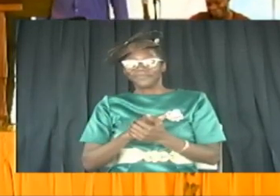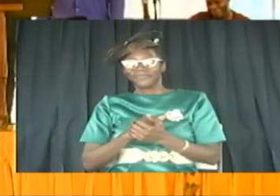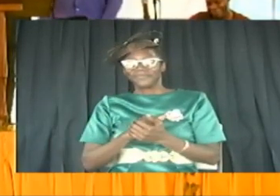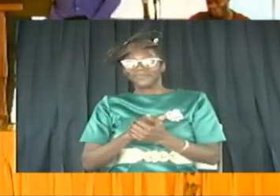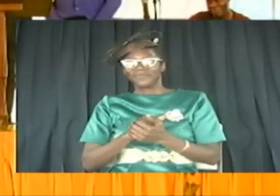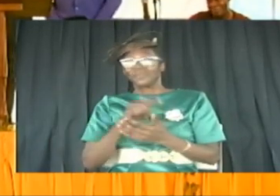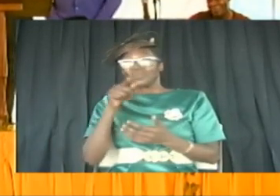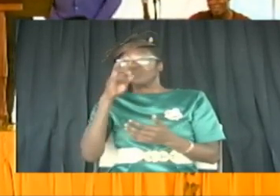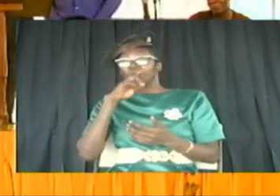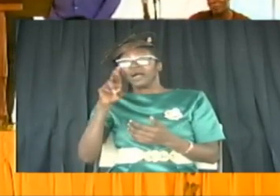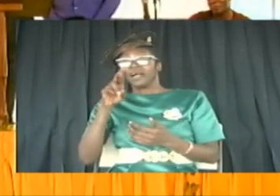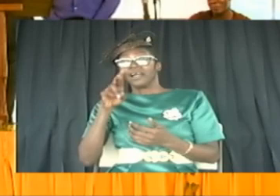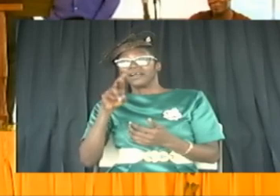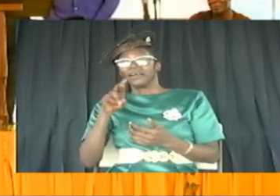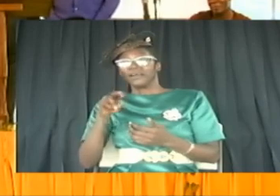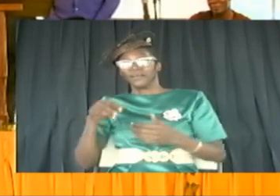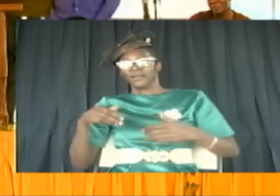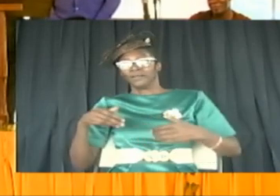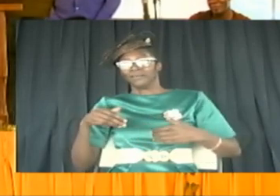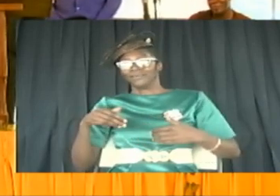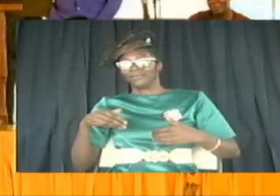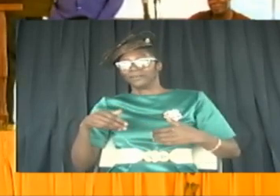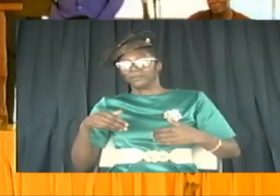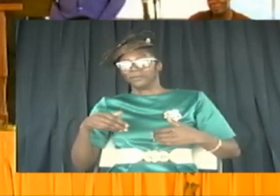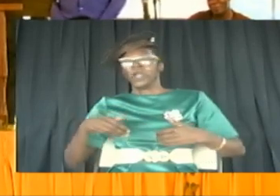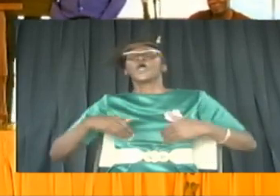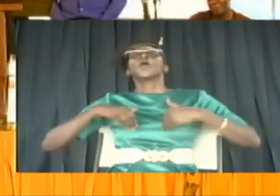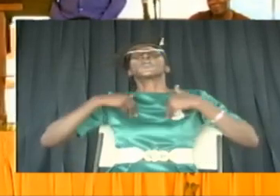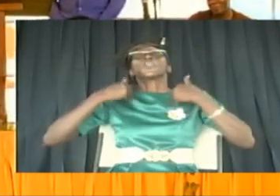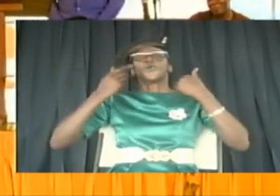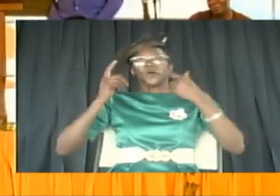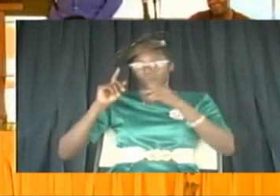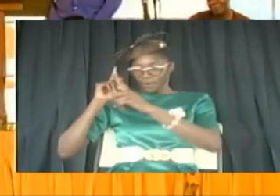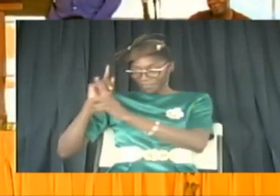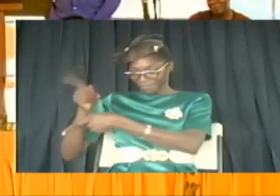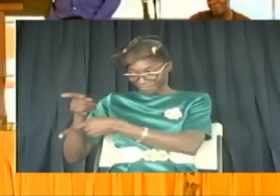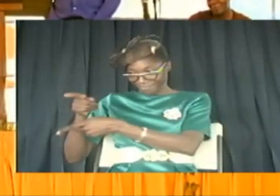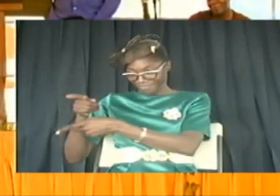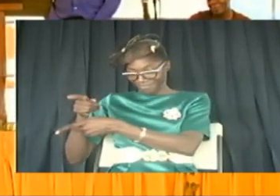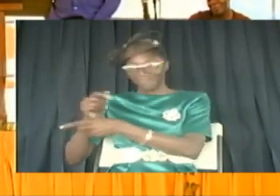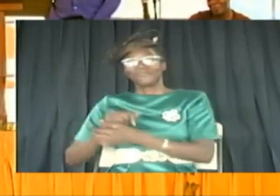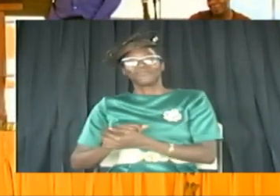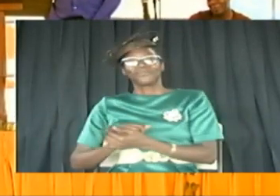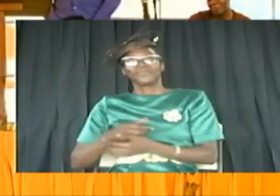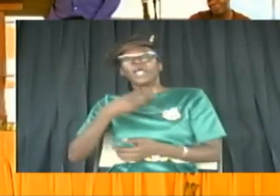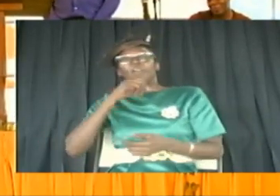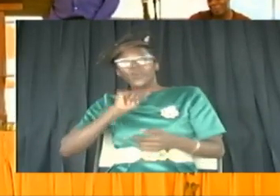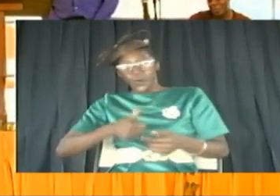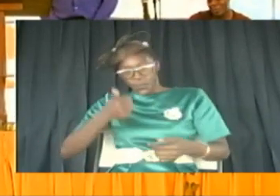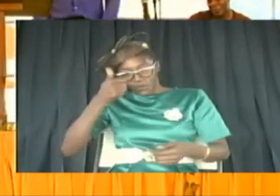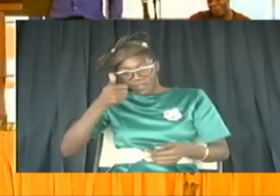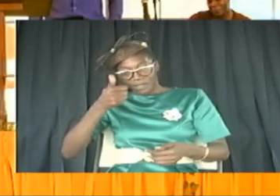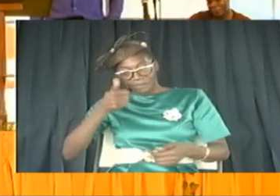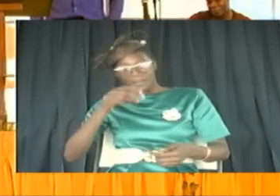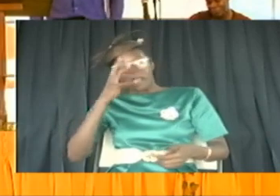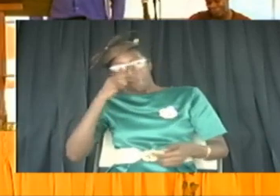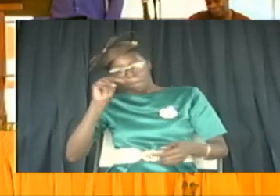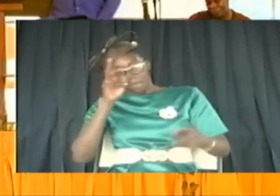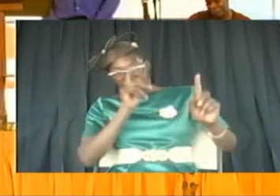you are the younger, Ephraim, the older